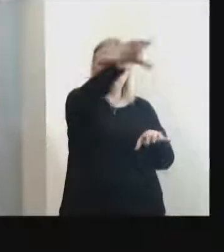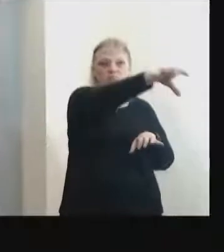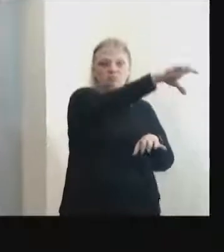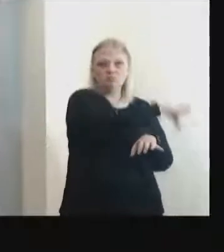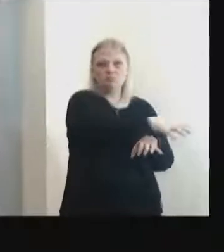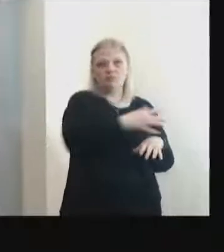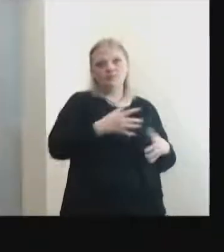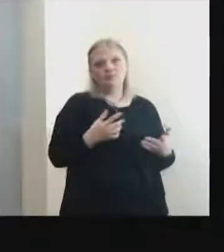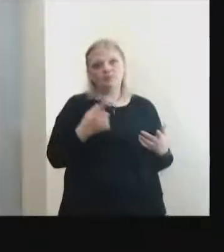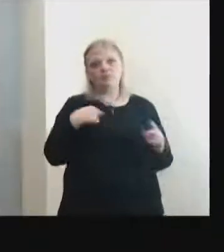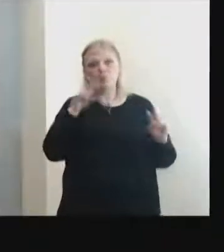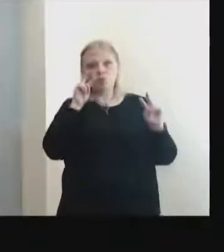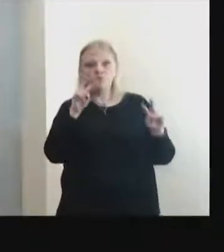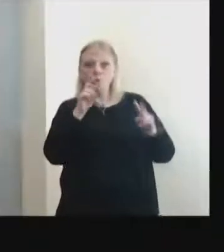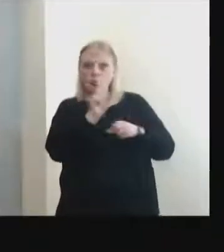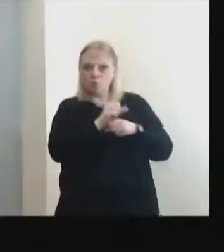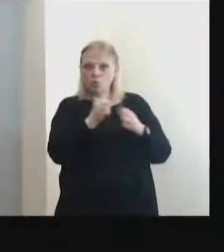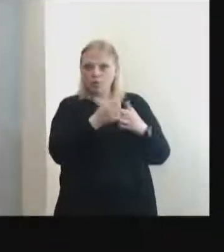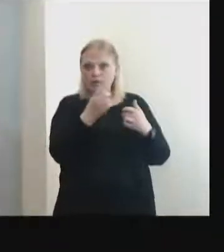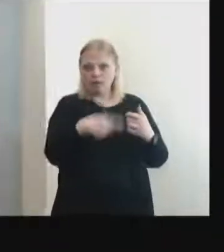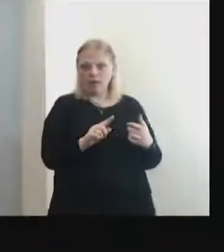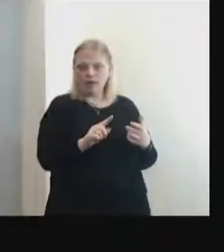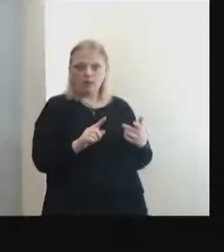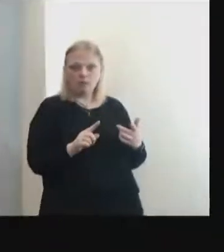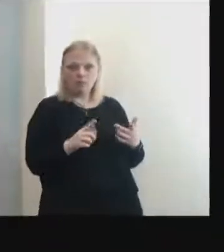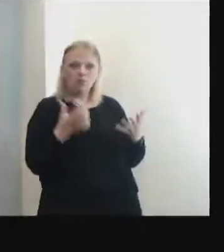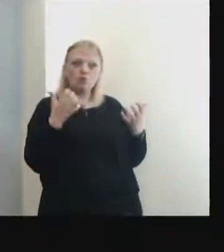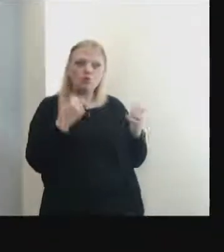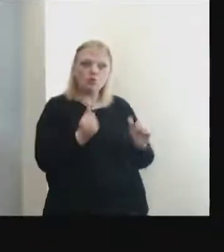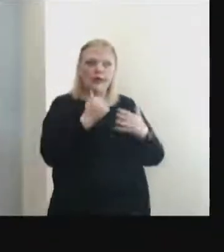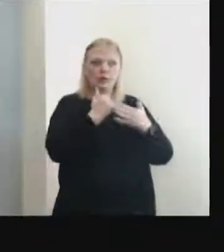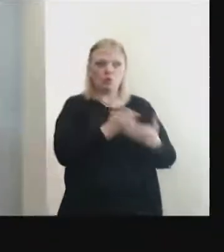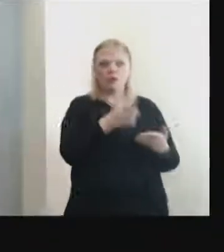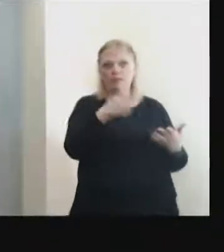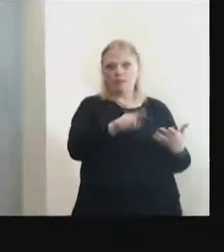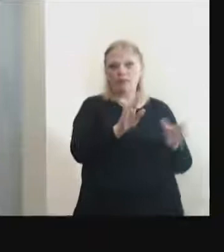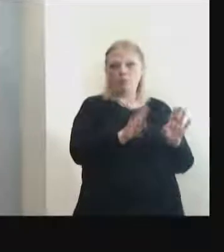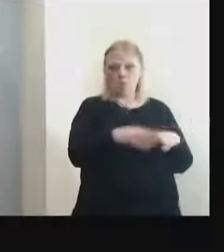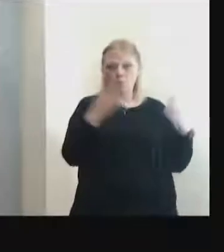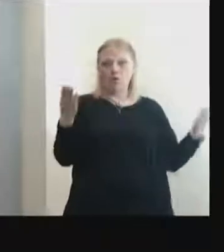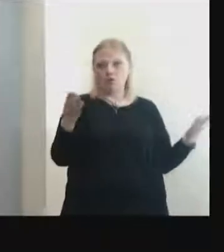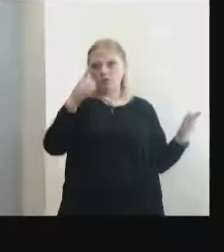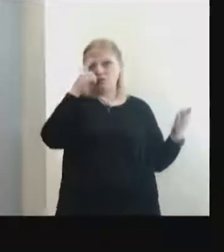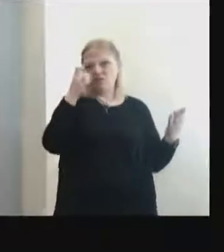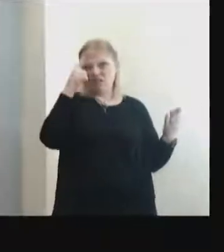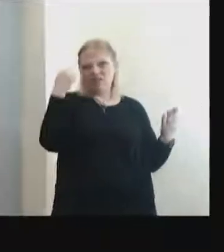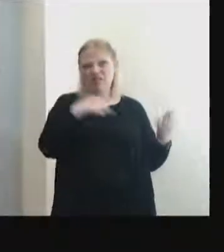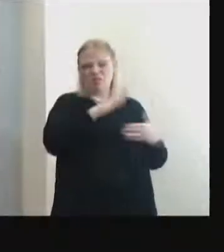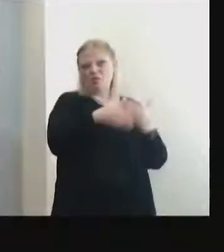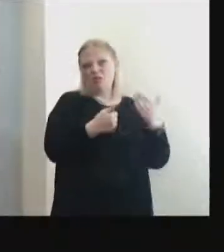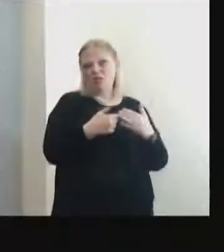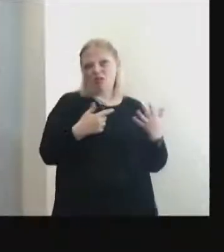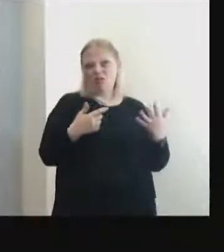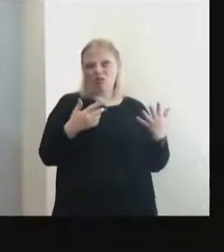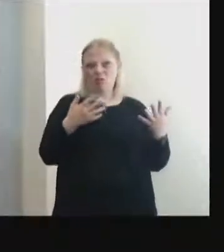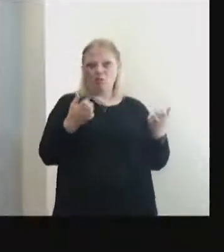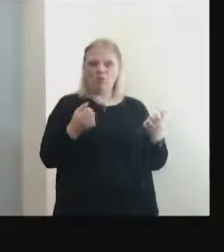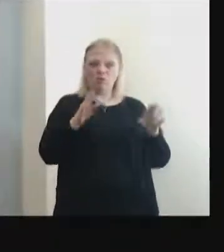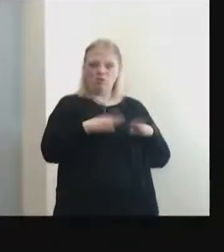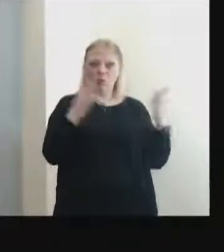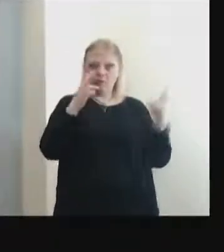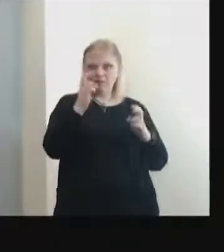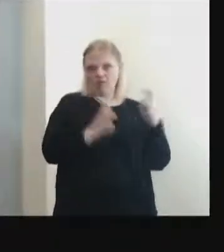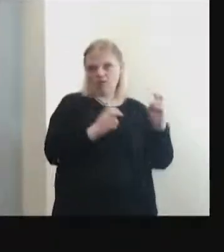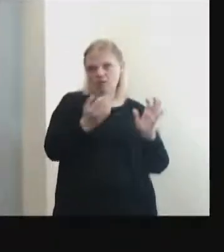certainly are looking forward to working with them to try to help them open up, because I think we all want to have open fairgrounds